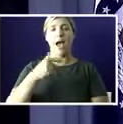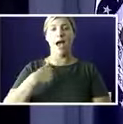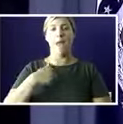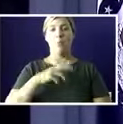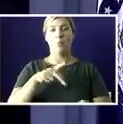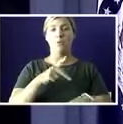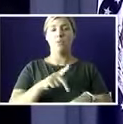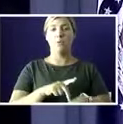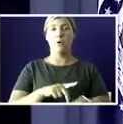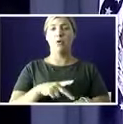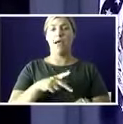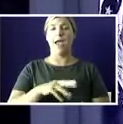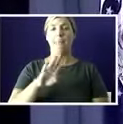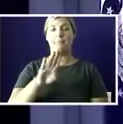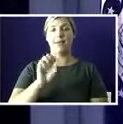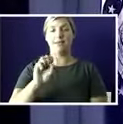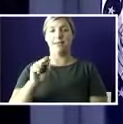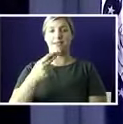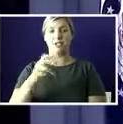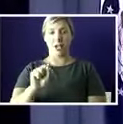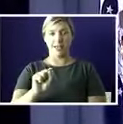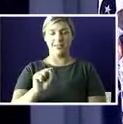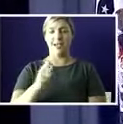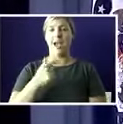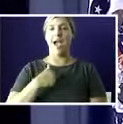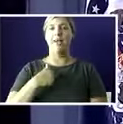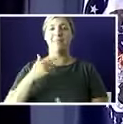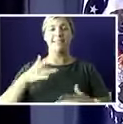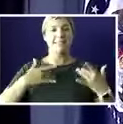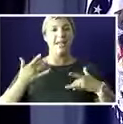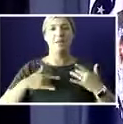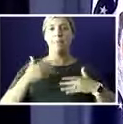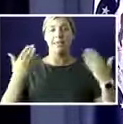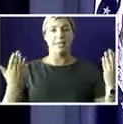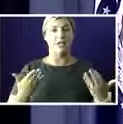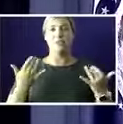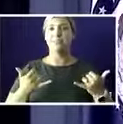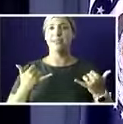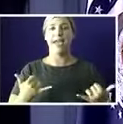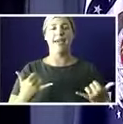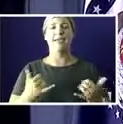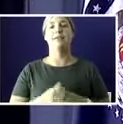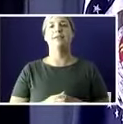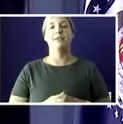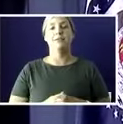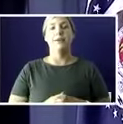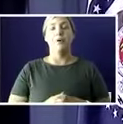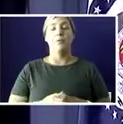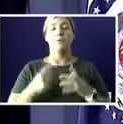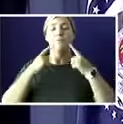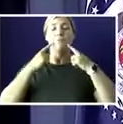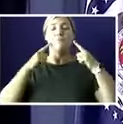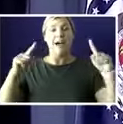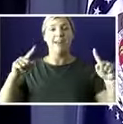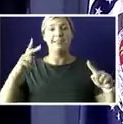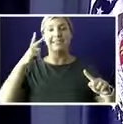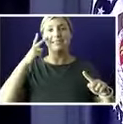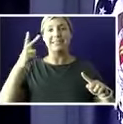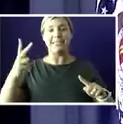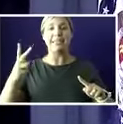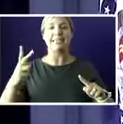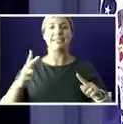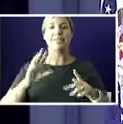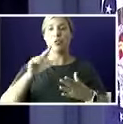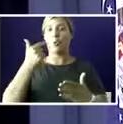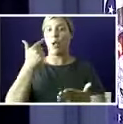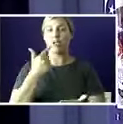Springs South and to be here with you on this very special day for all of us as we finally witness the confirmation of the diplomas